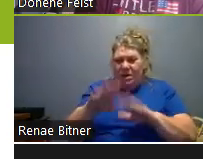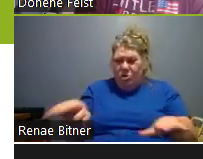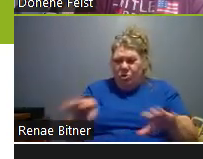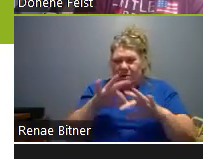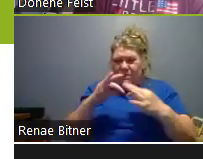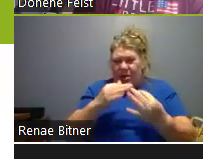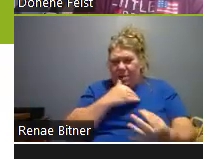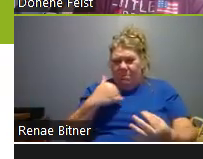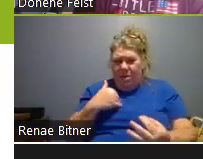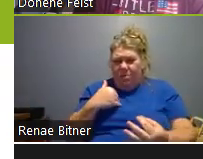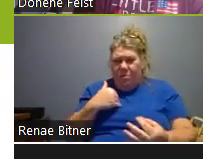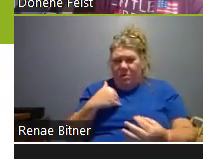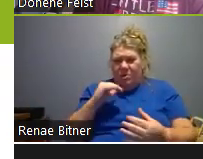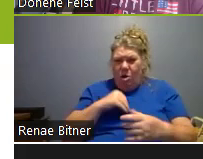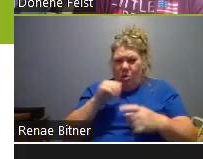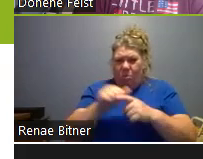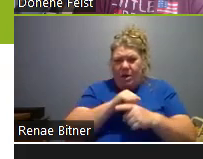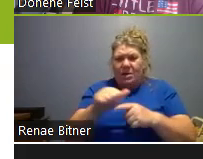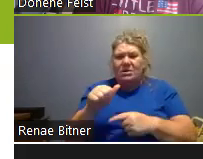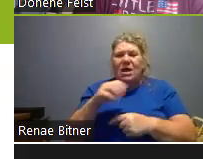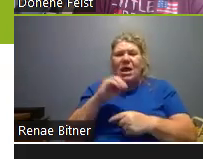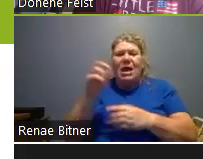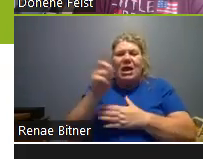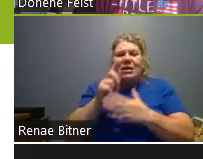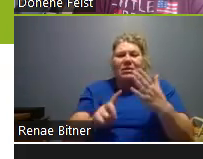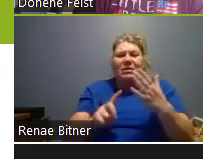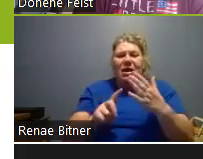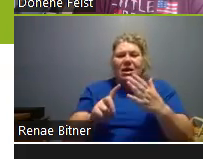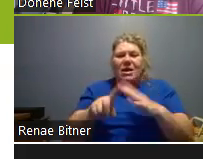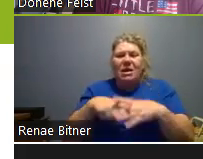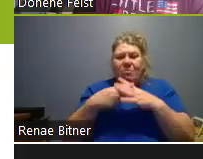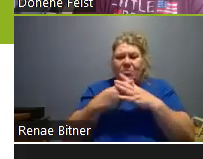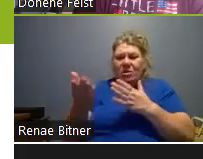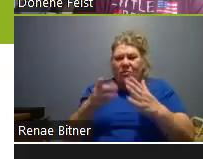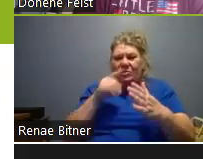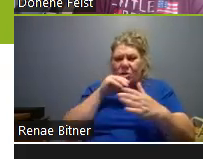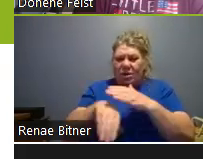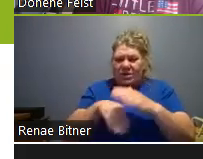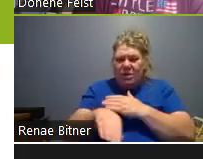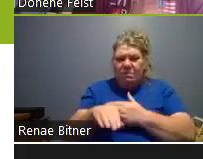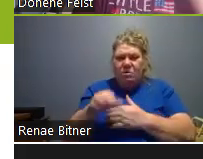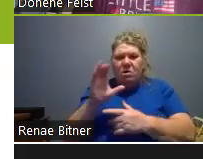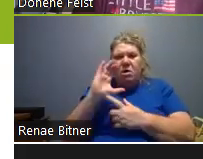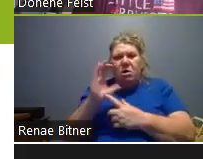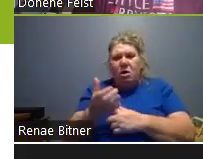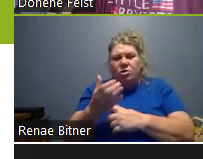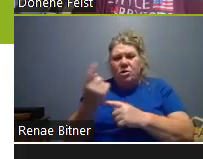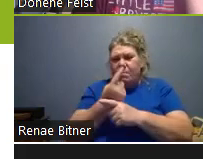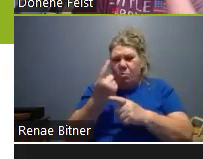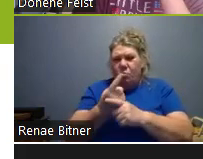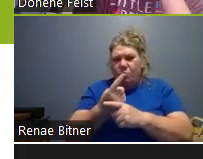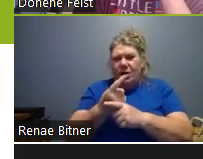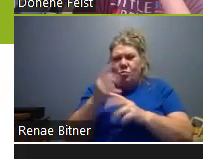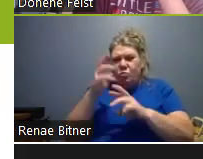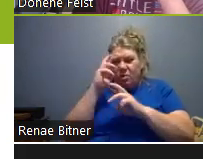members into our practice, and designing and implementing services that are accessible culturally appropriate, respectful,